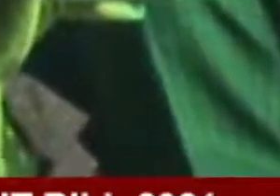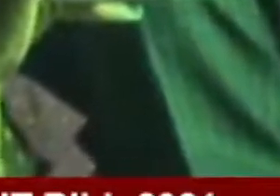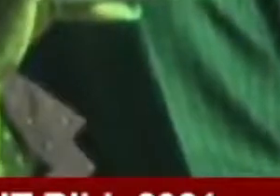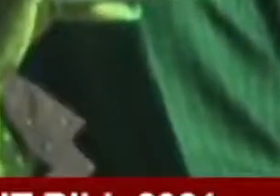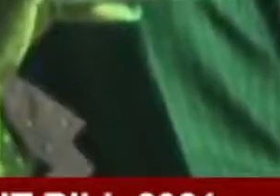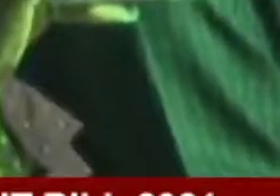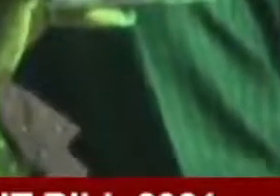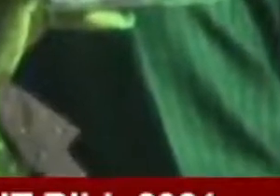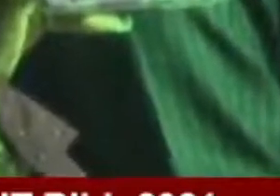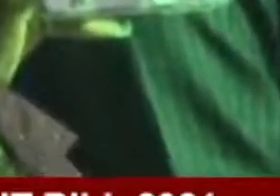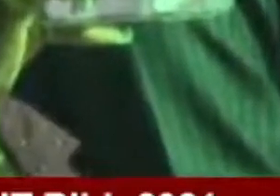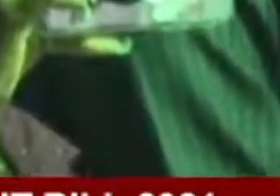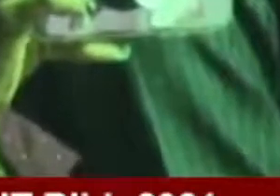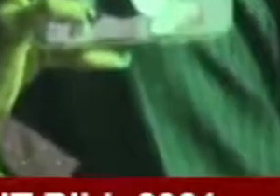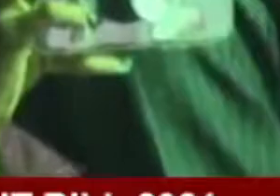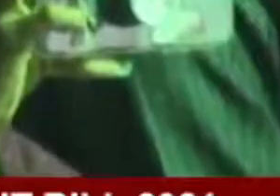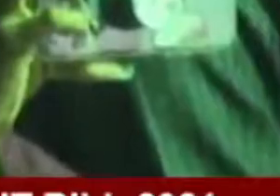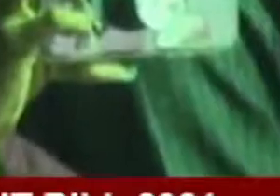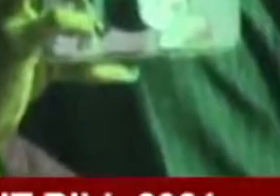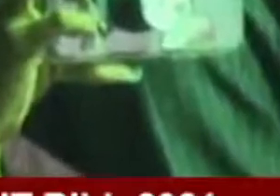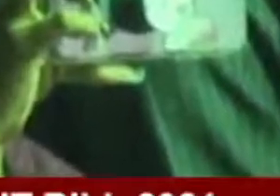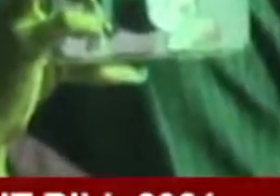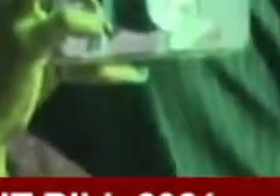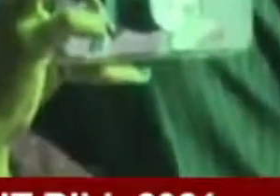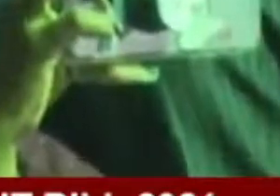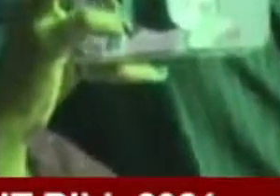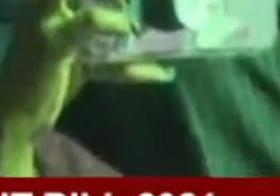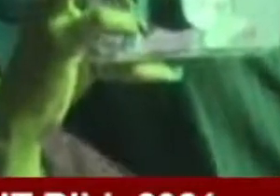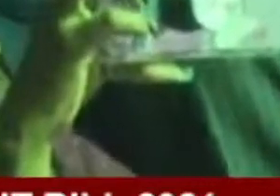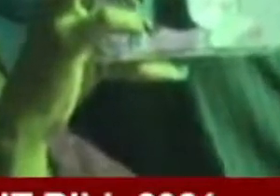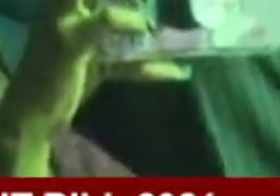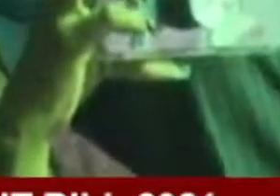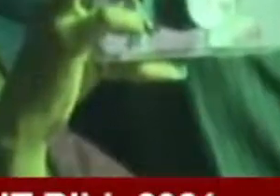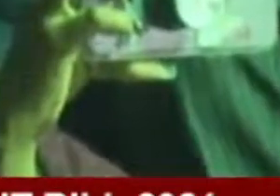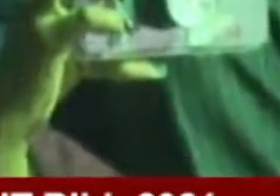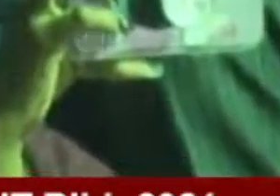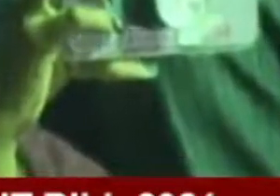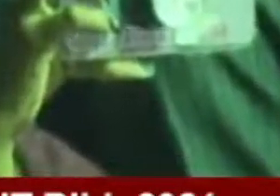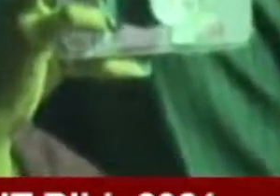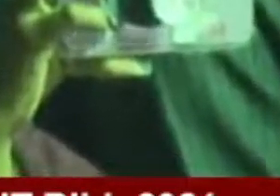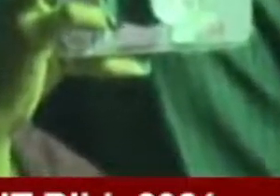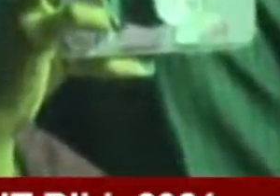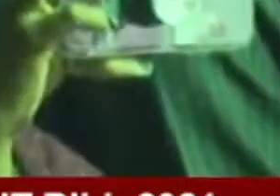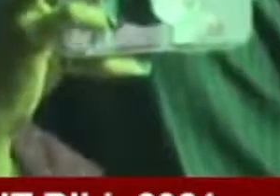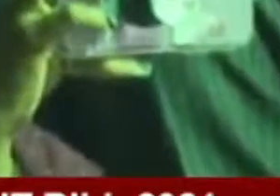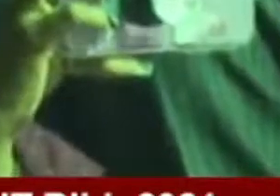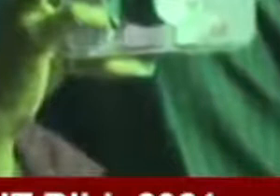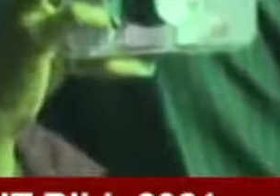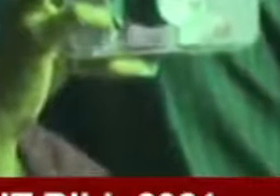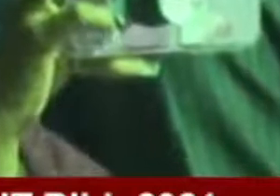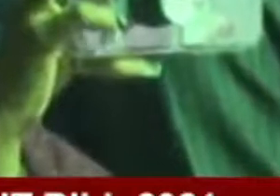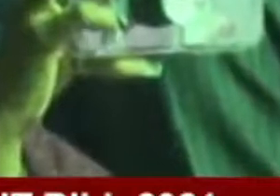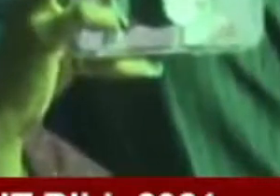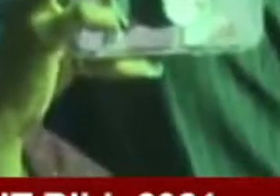not for the purpose of the president per se, but for the country at large. I believe direct primaries is the most